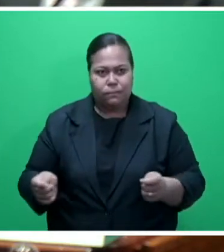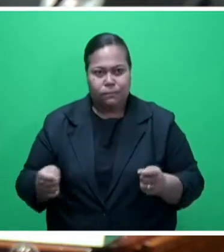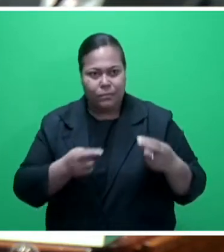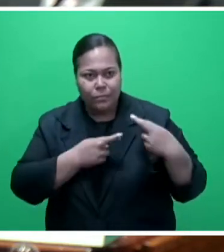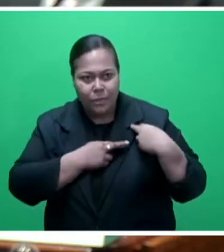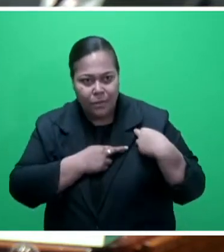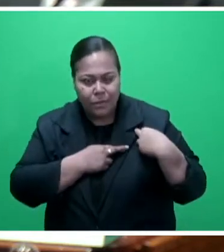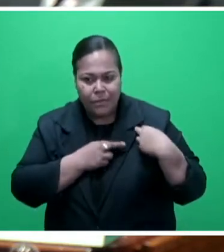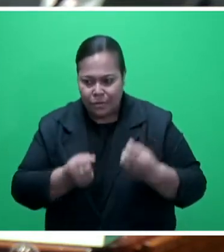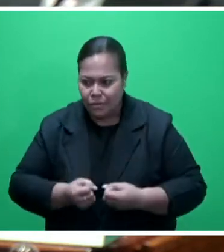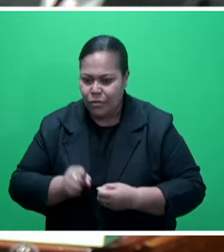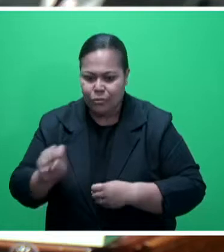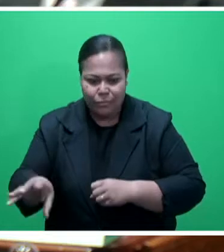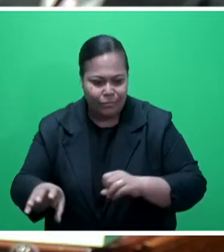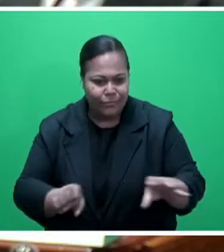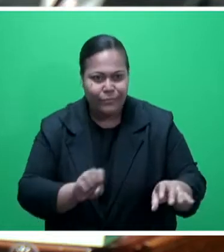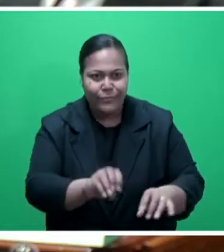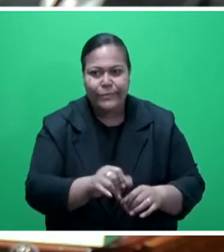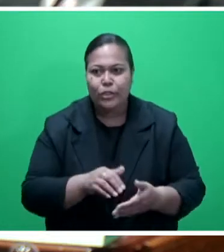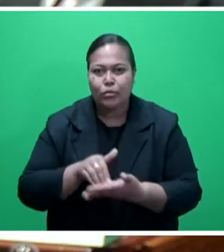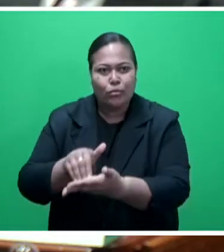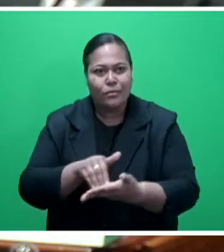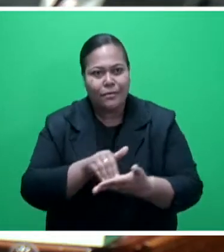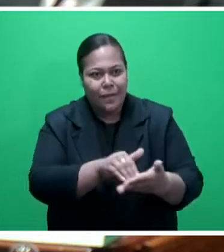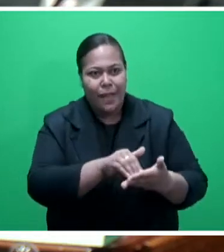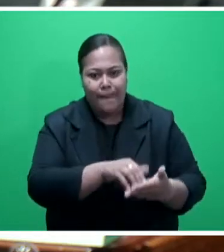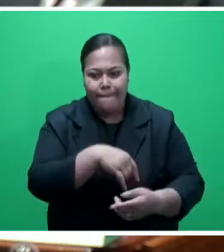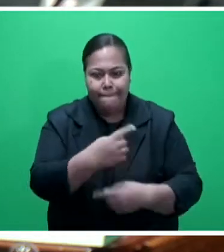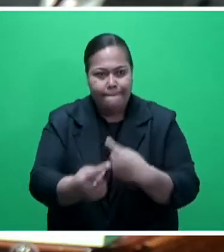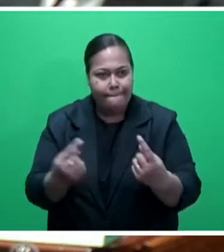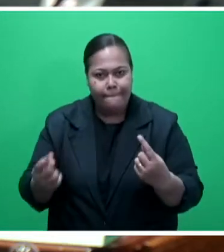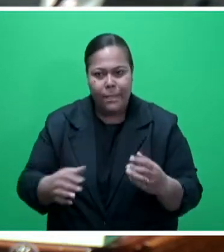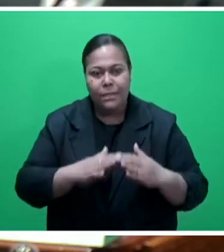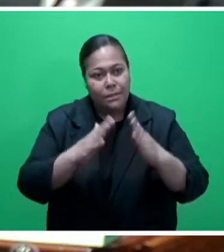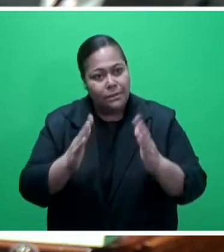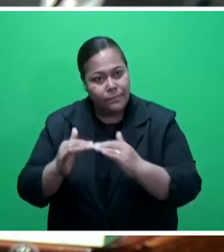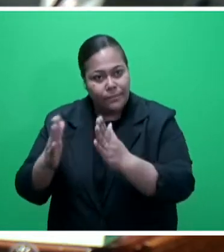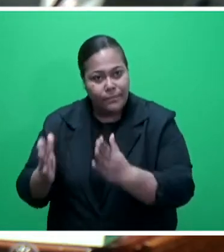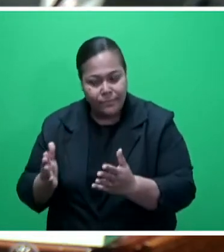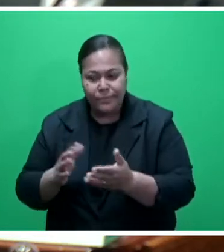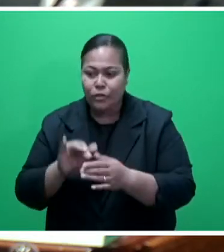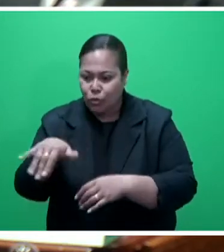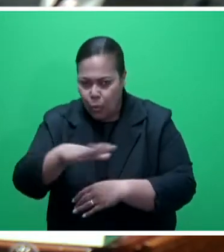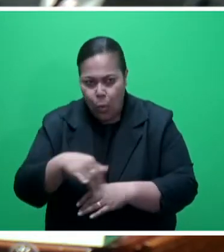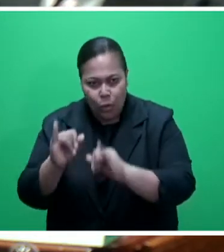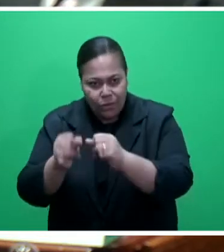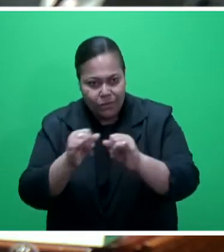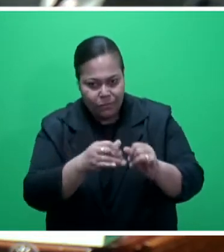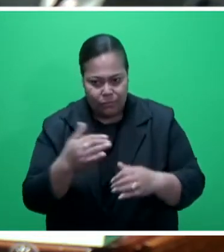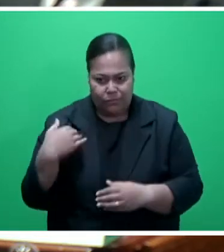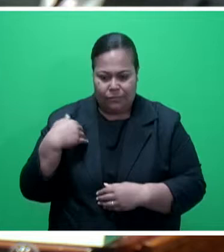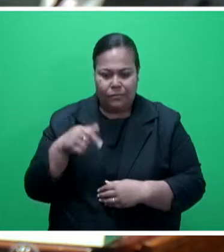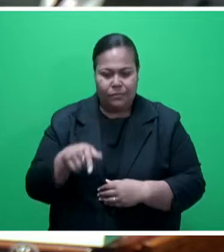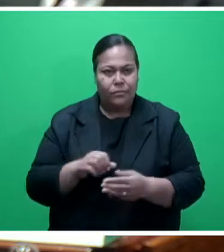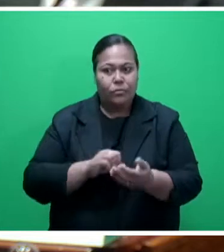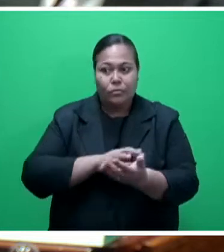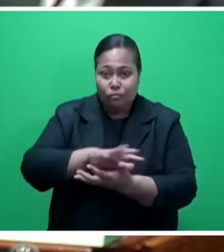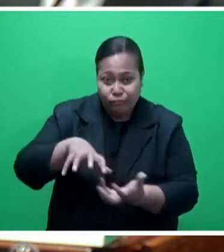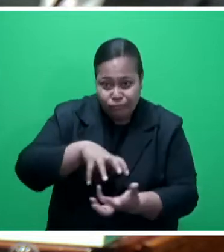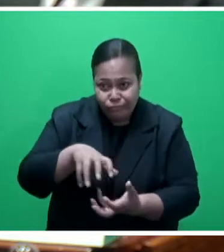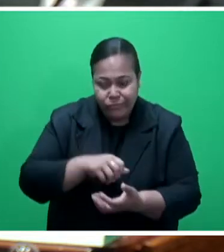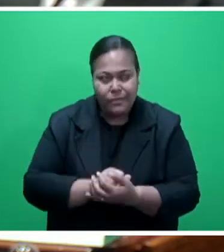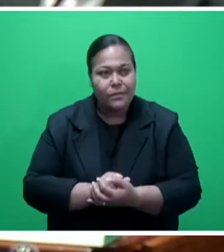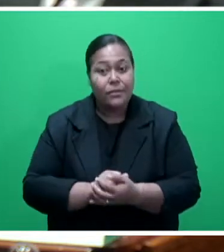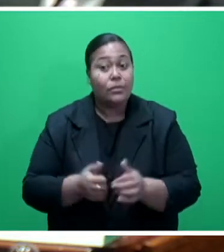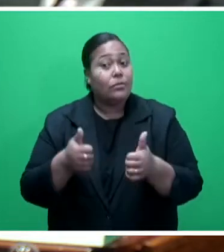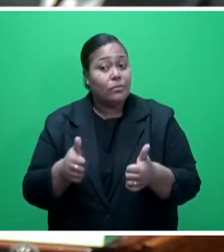resources and was able to reach every household and individuals affected by the cyclone. And the good thing is that we